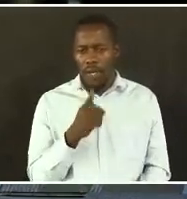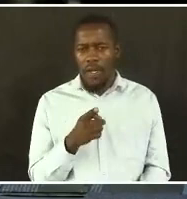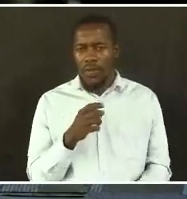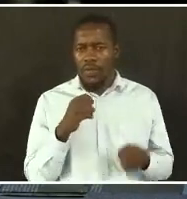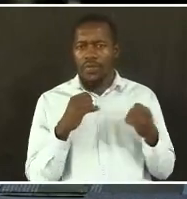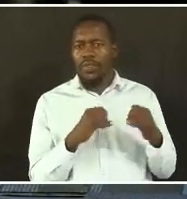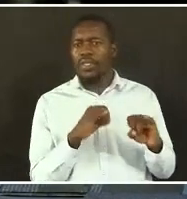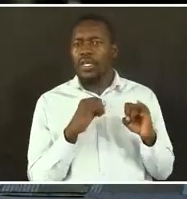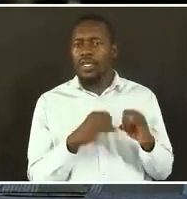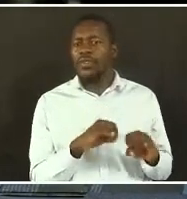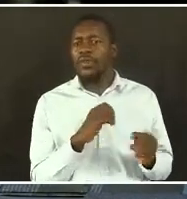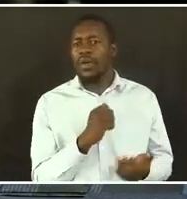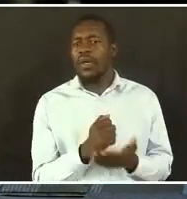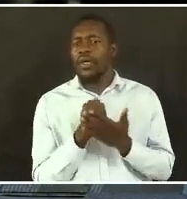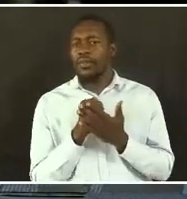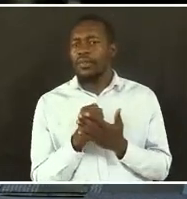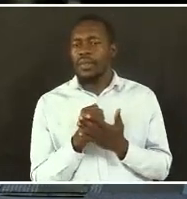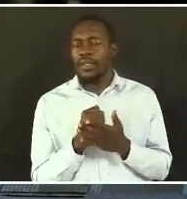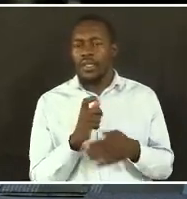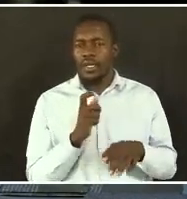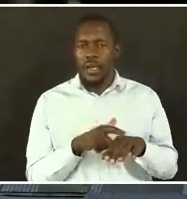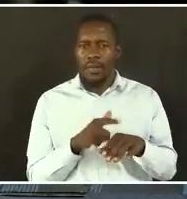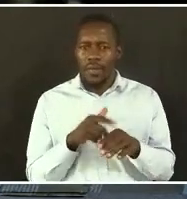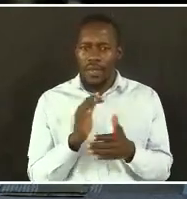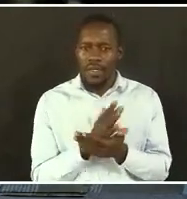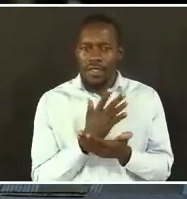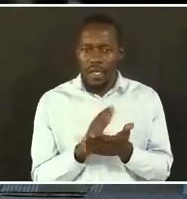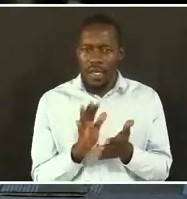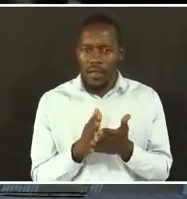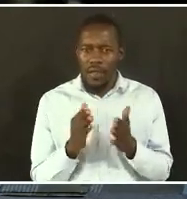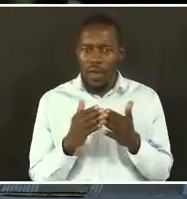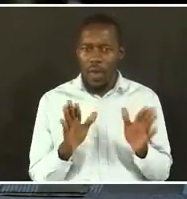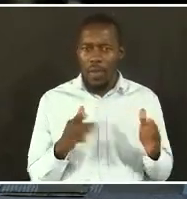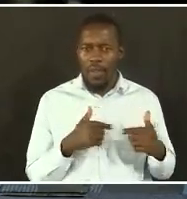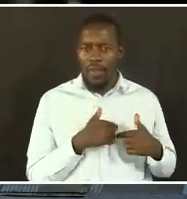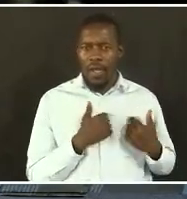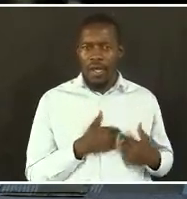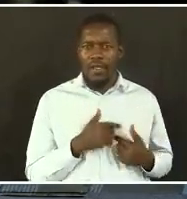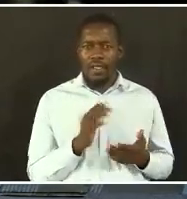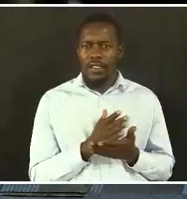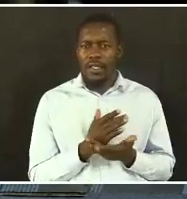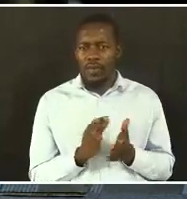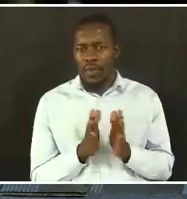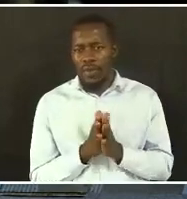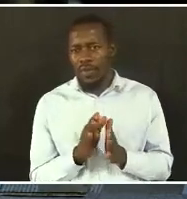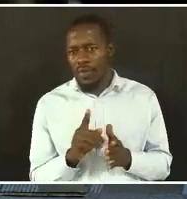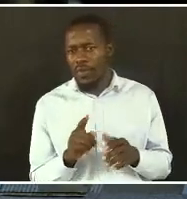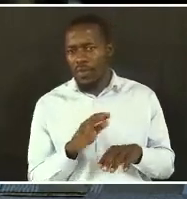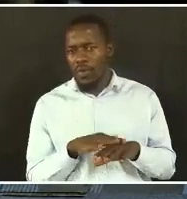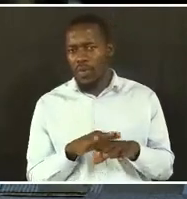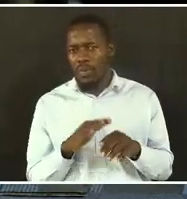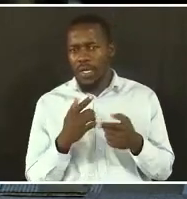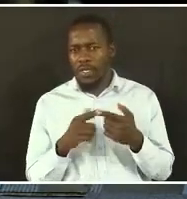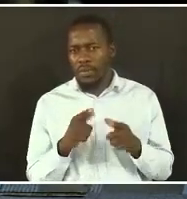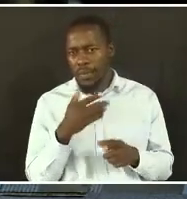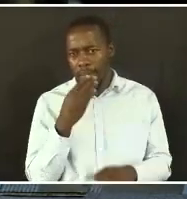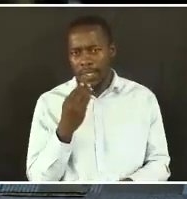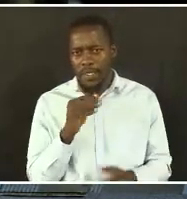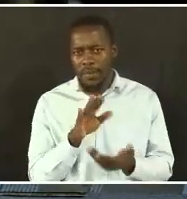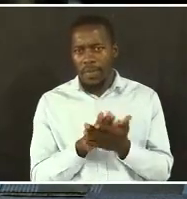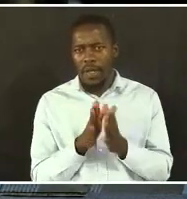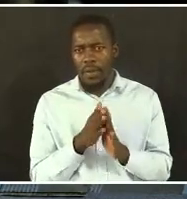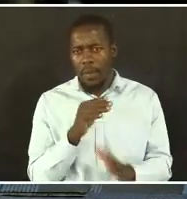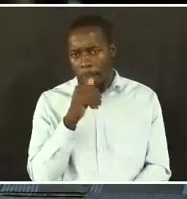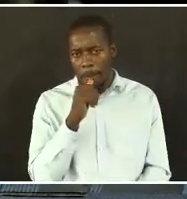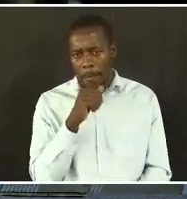with you openly, you realize that you're able to help them beyond what they even anticipated. So as a caregiver,